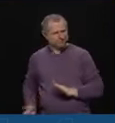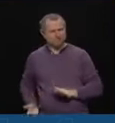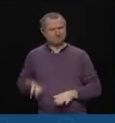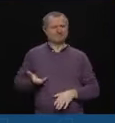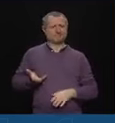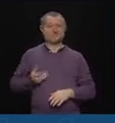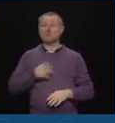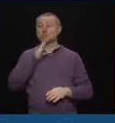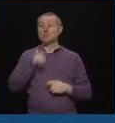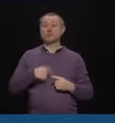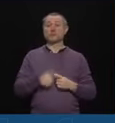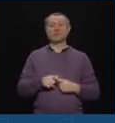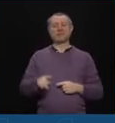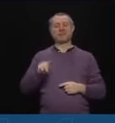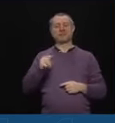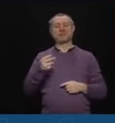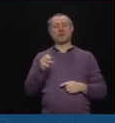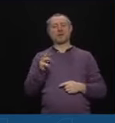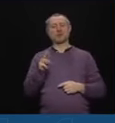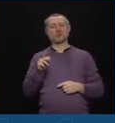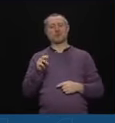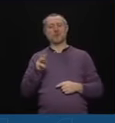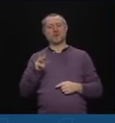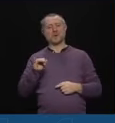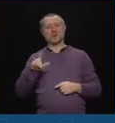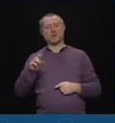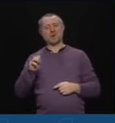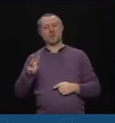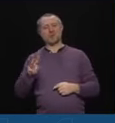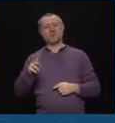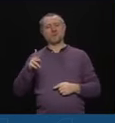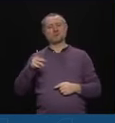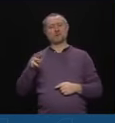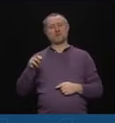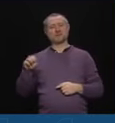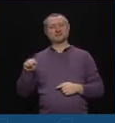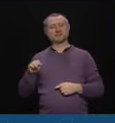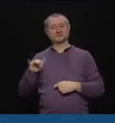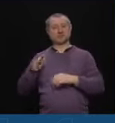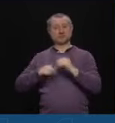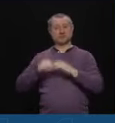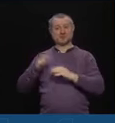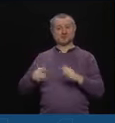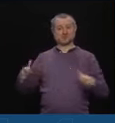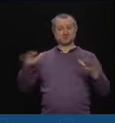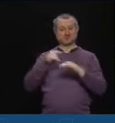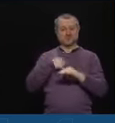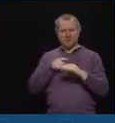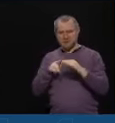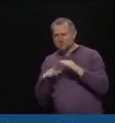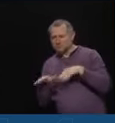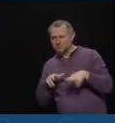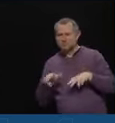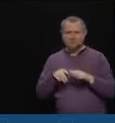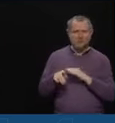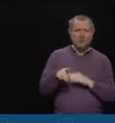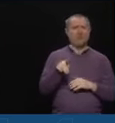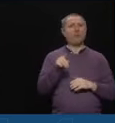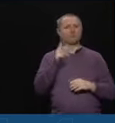about that neighborhood, Liberty Street, I believe, and how it's coming back. And I had a chance to see how they're making not just the bookbinders, but they actually print